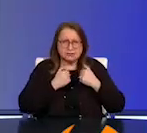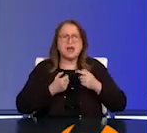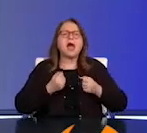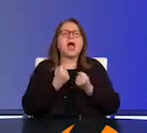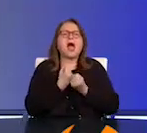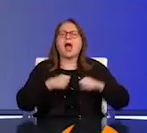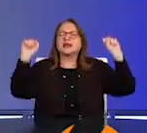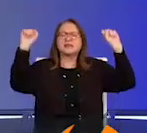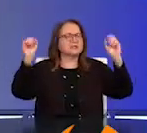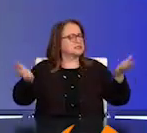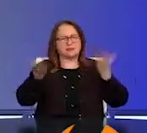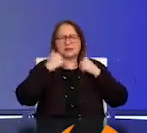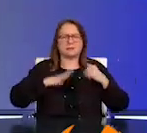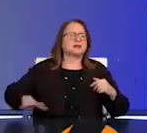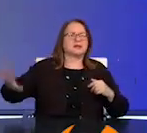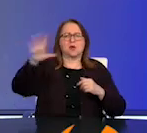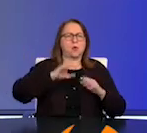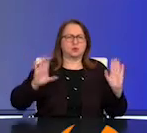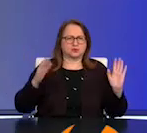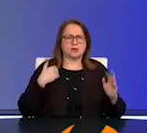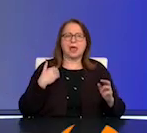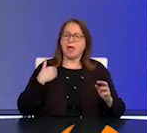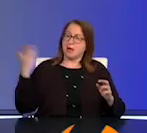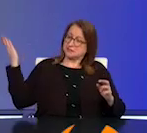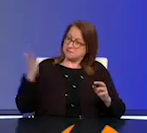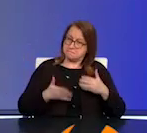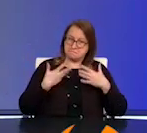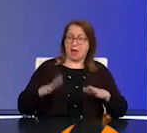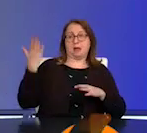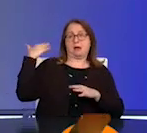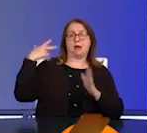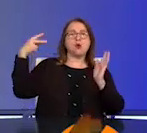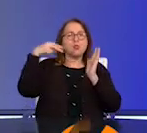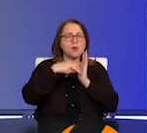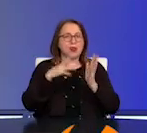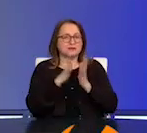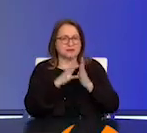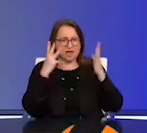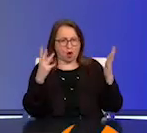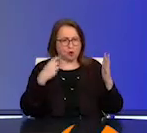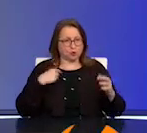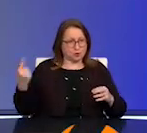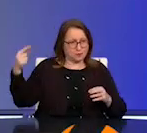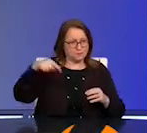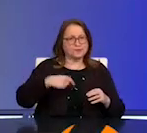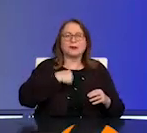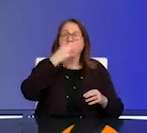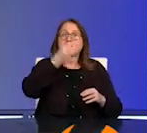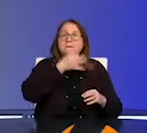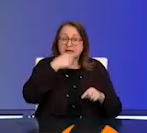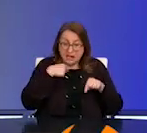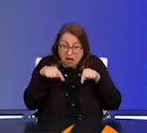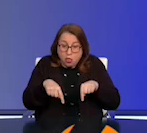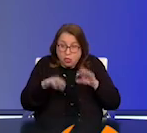On our last visit to Greece in 2018, in a speech in this very room,